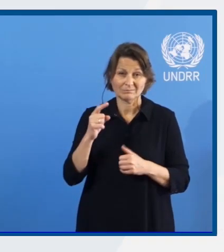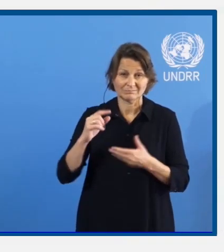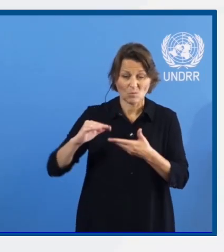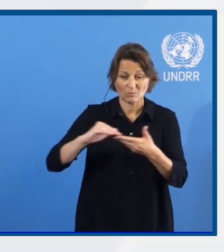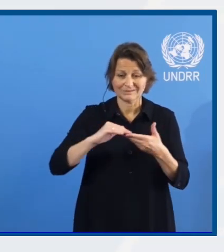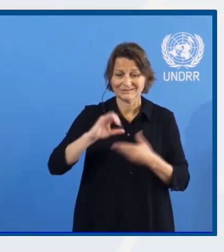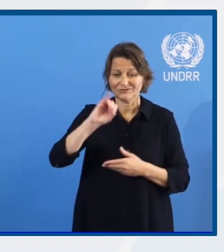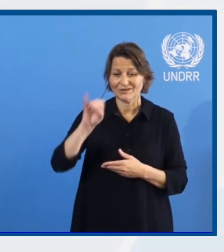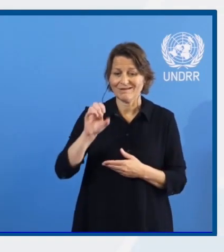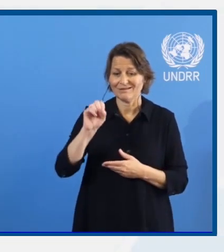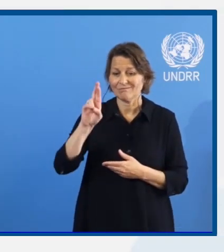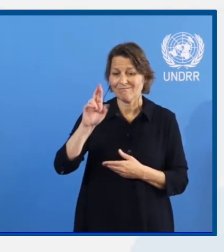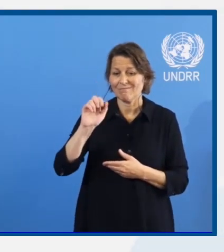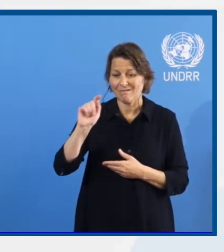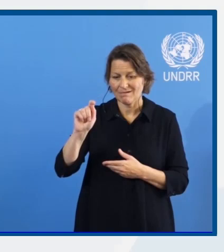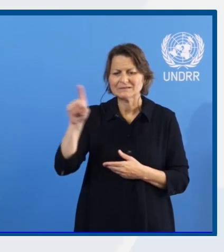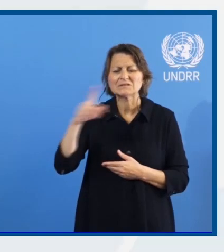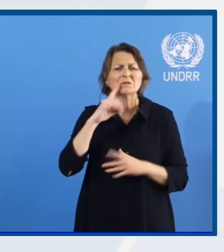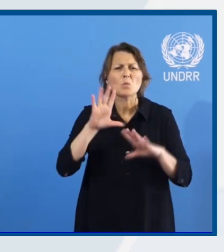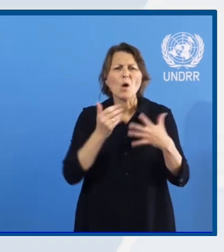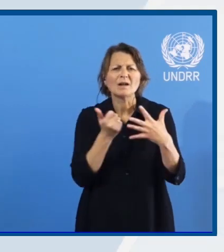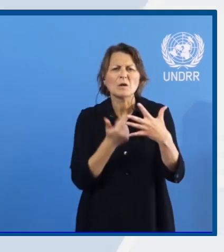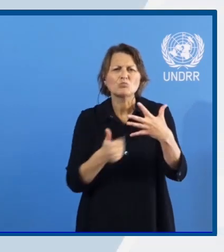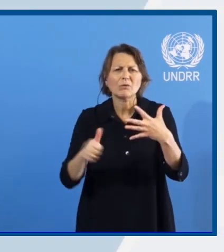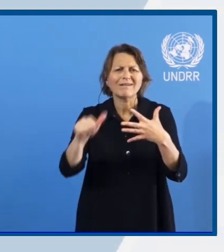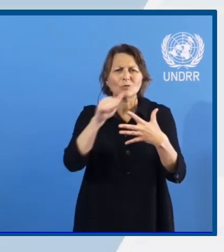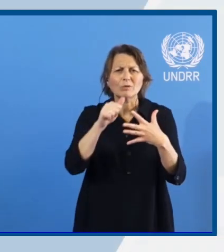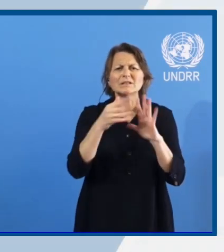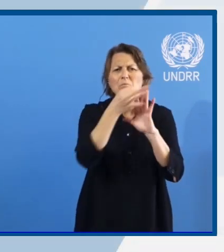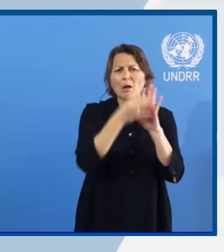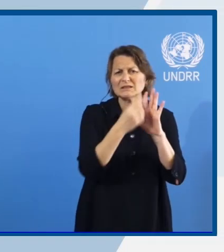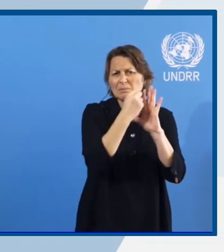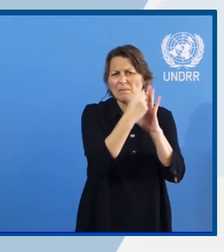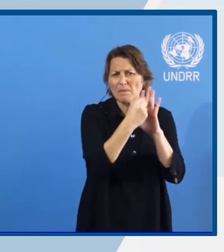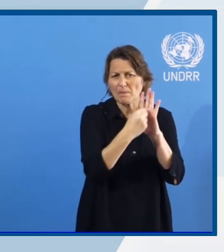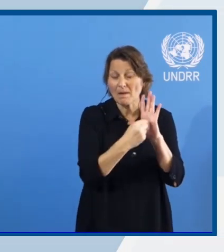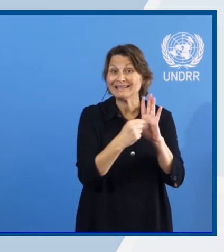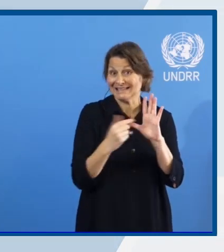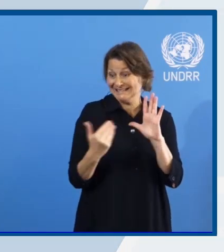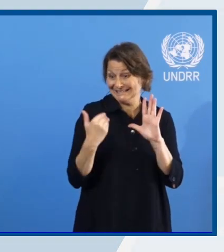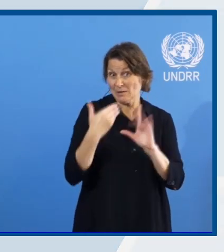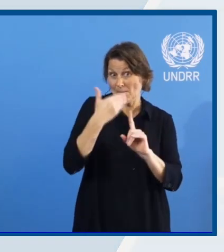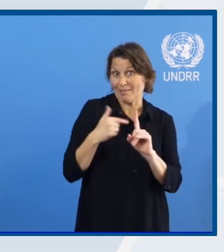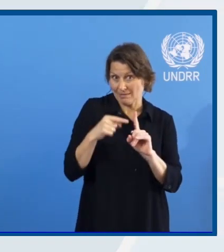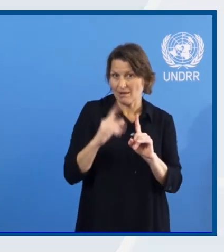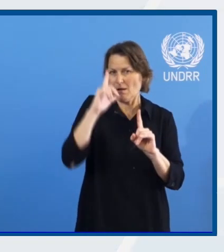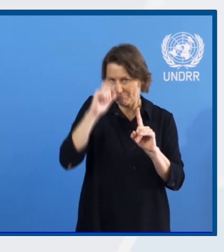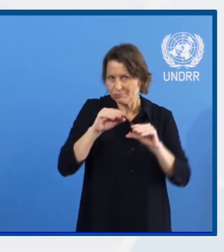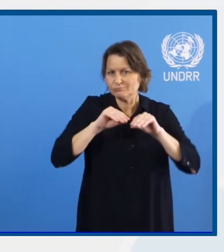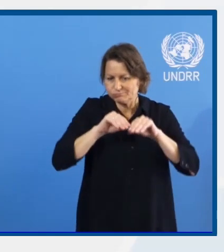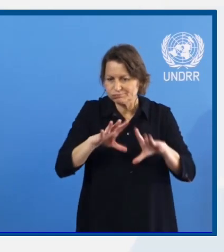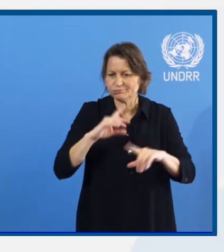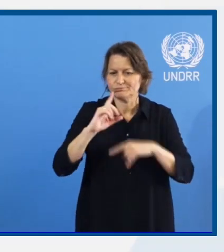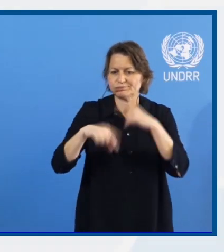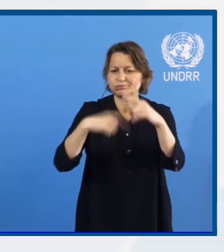with support from the Coalition of Climate Resilience Investment and was launched earlier this month, as I said. To address